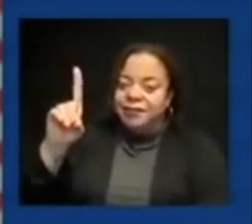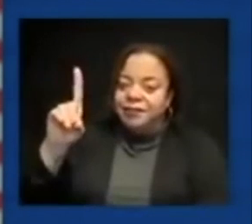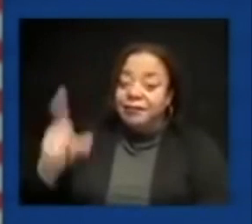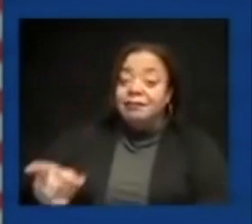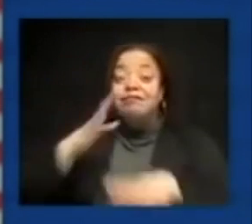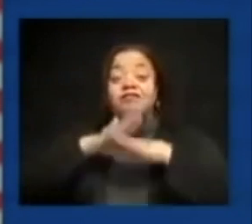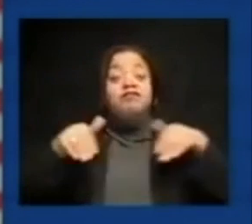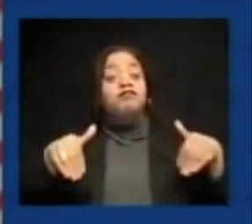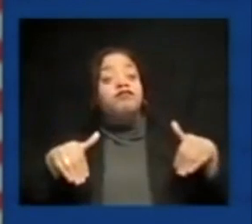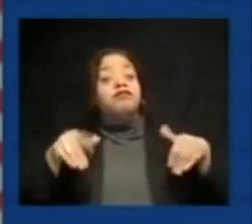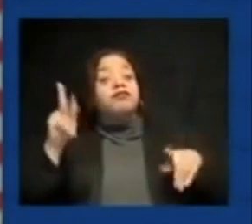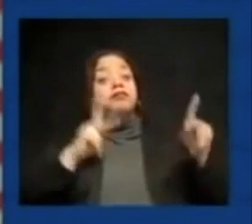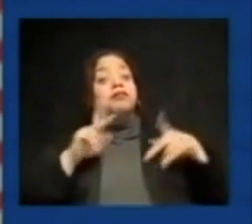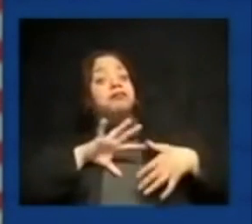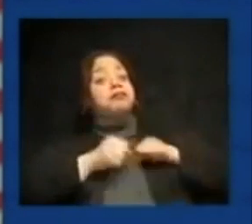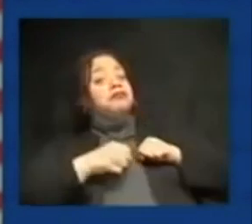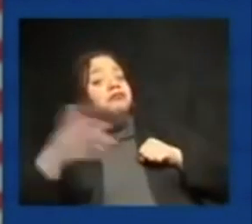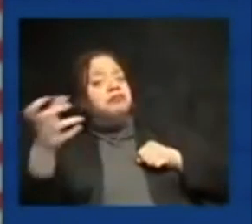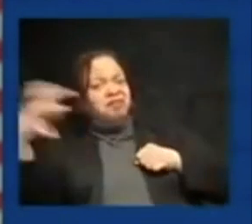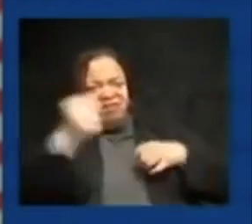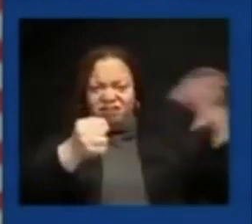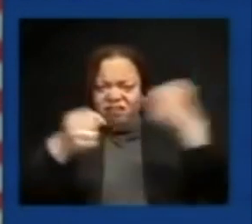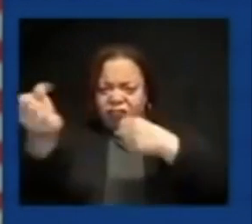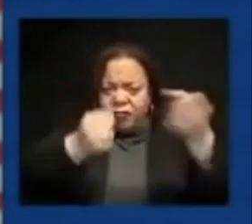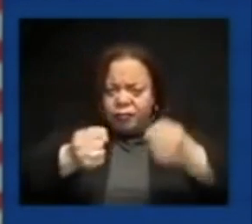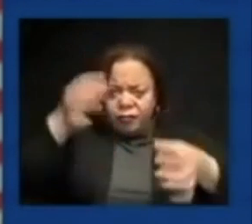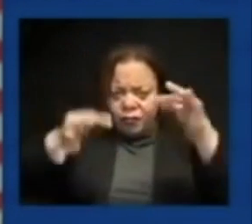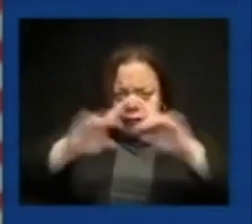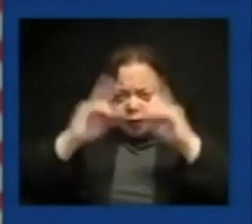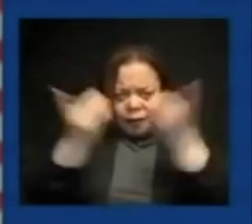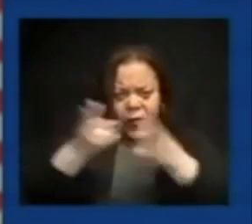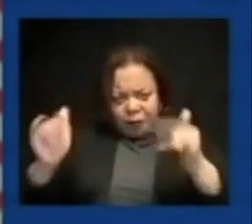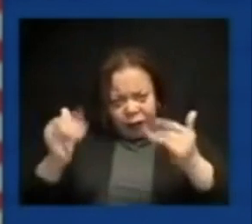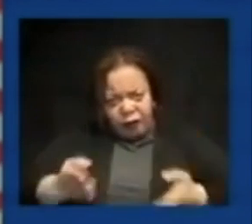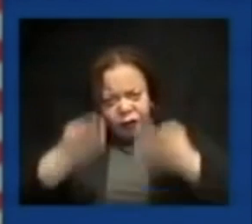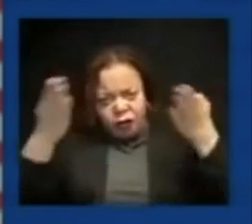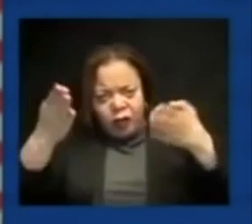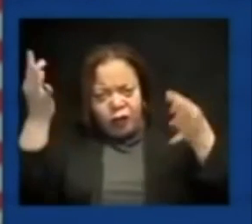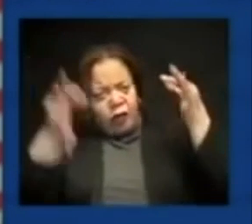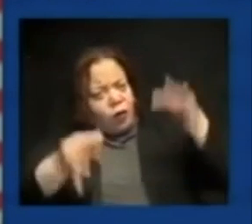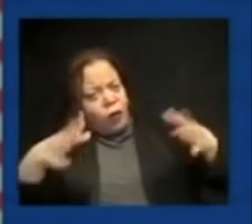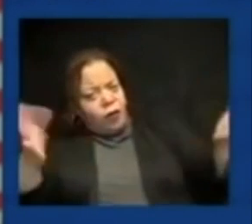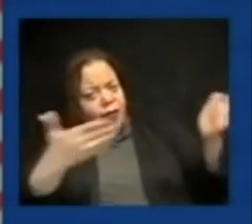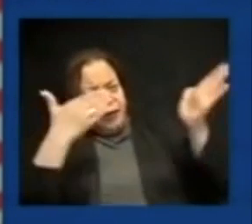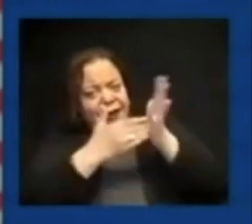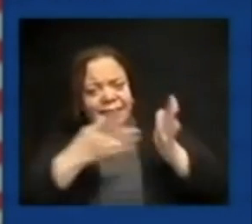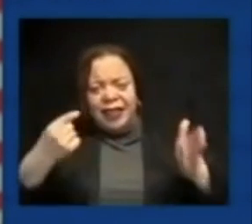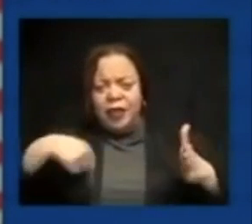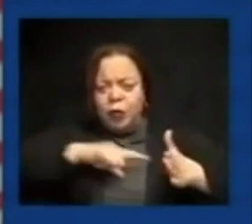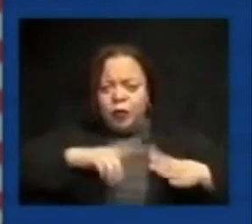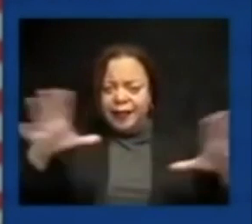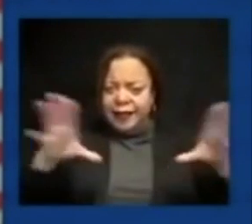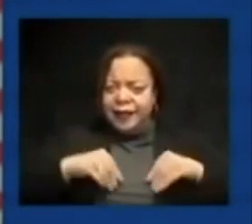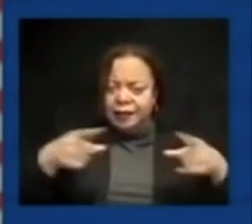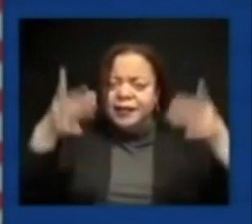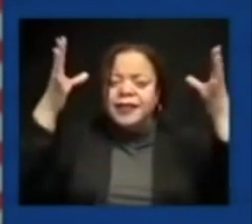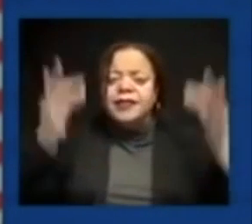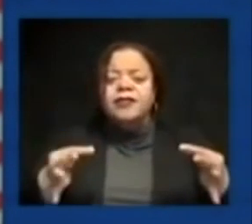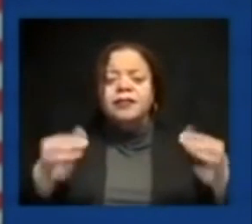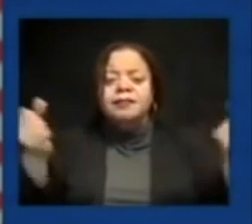harmed. He put a Justice Department together that is taking people to court and taking justice back into our hands.